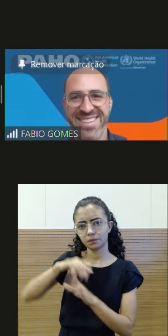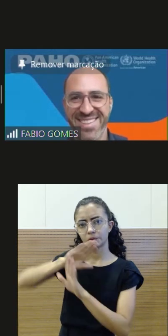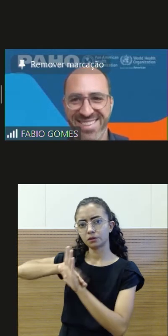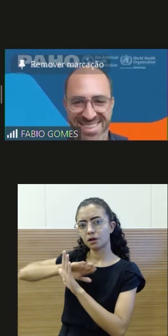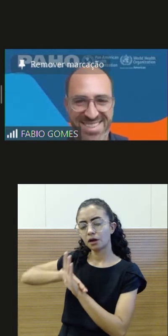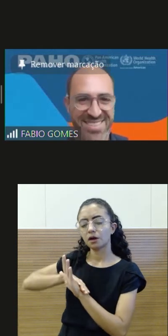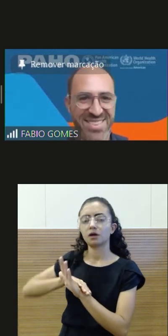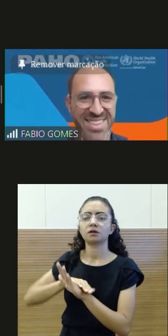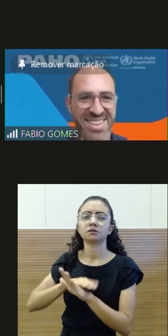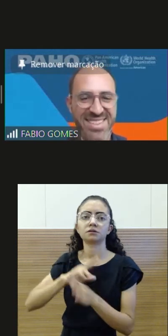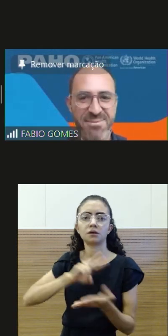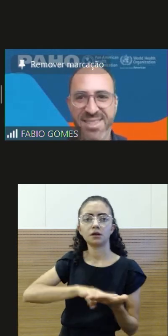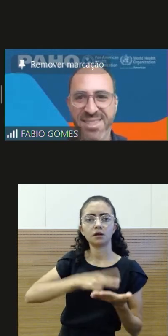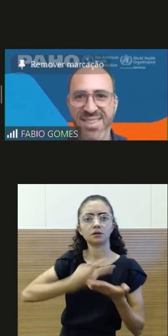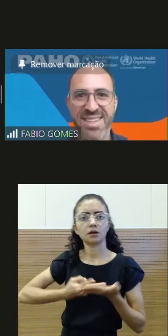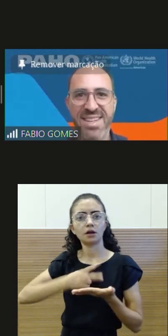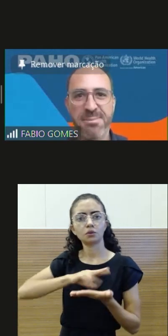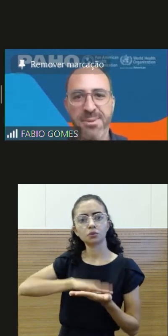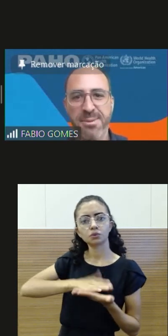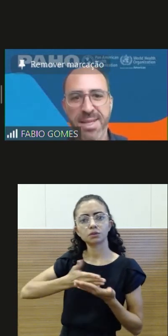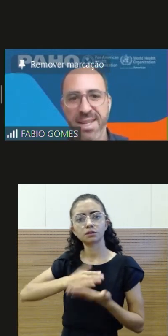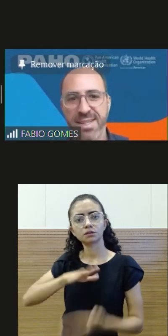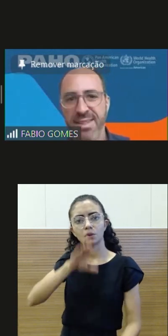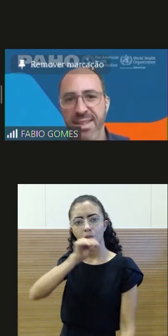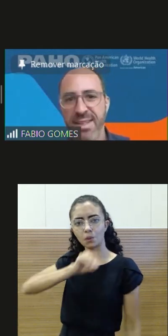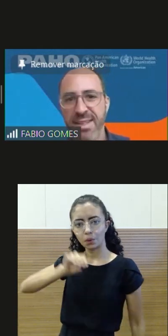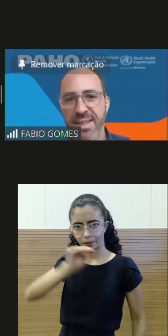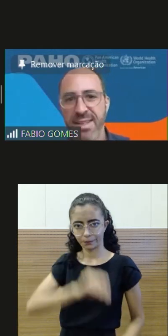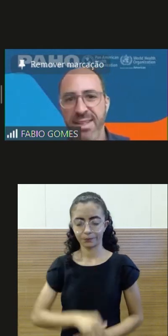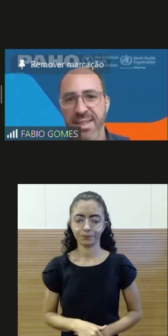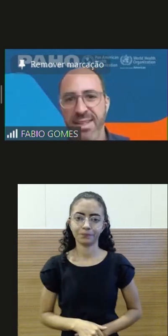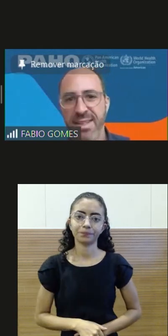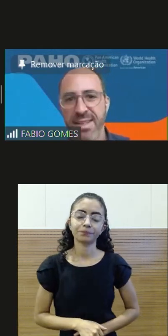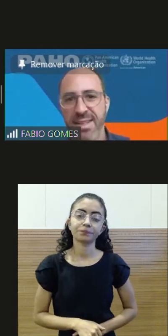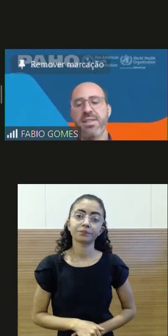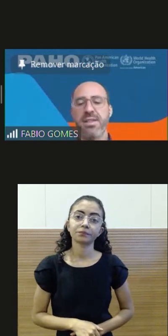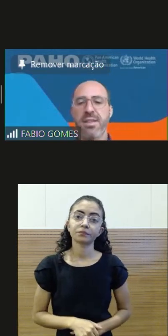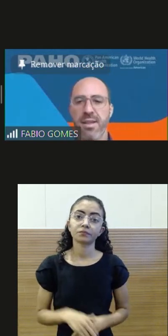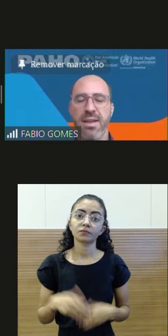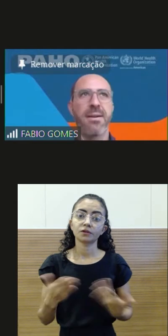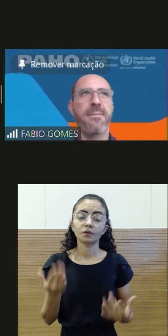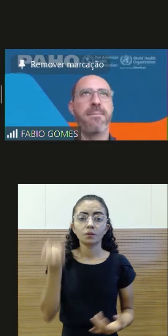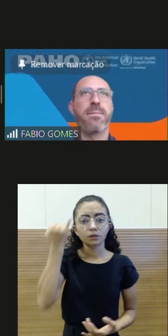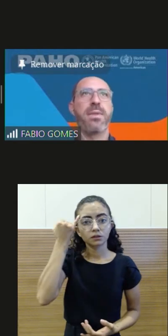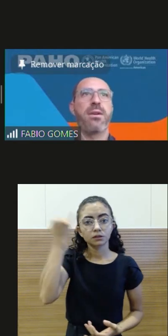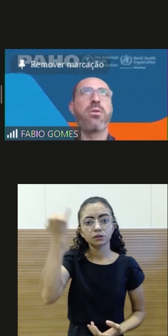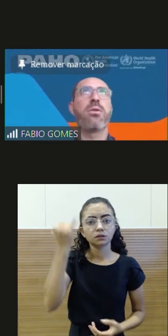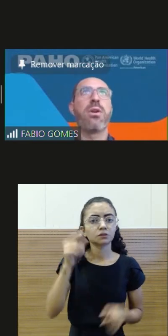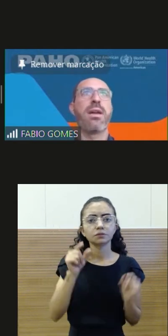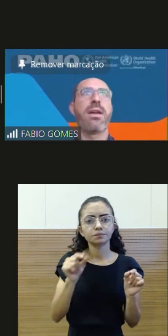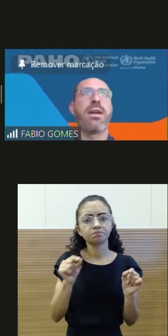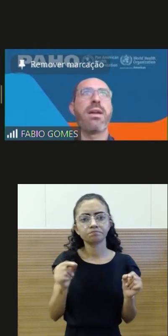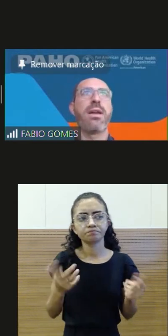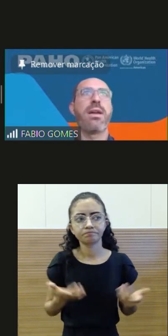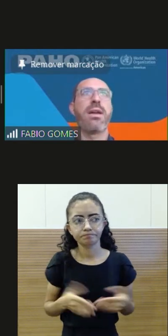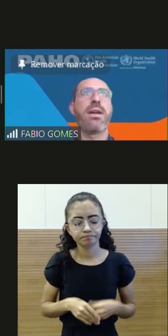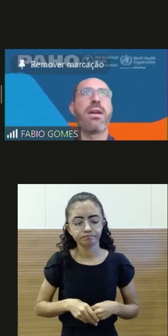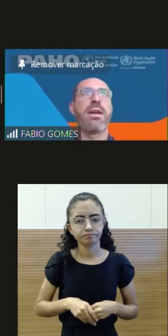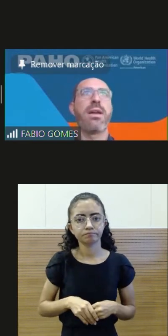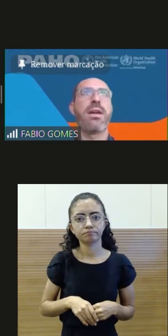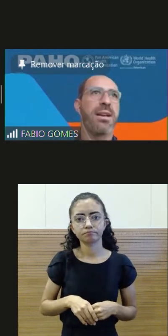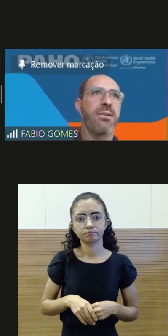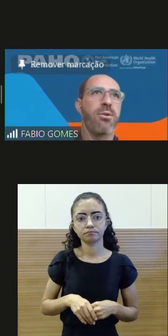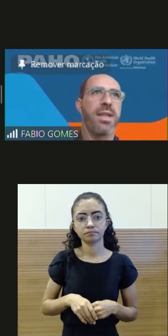have translation. We not always have this possibility. Thank you very much.